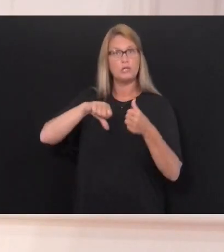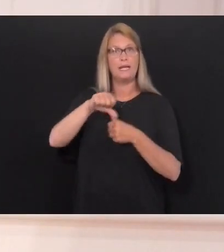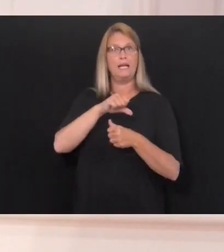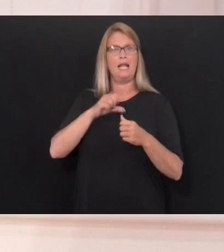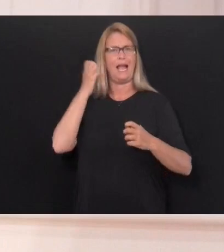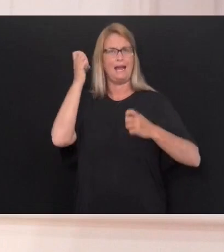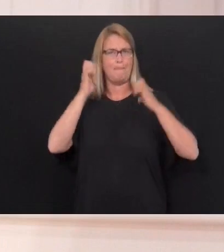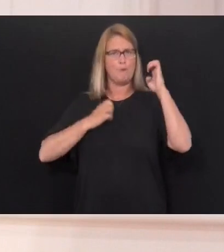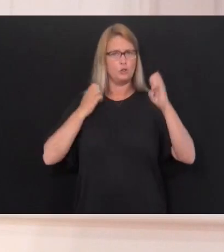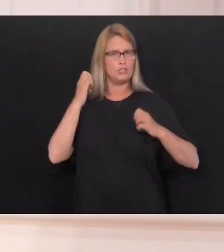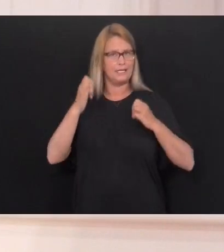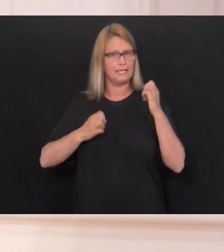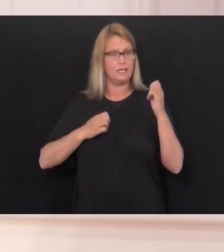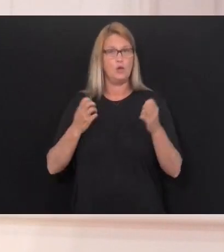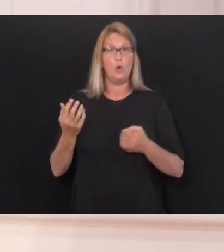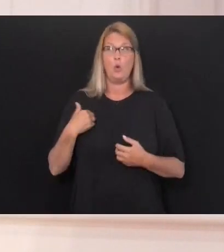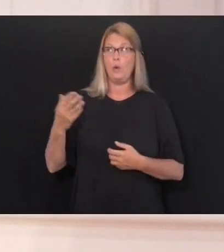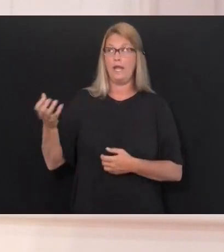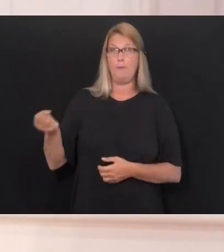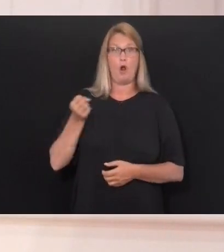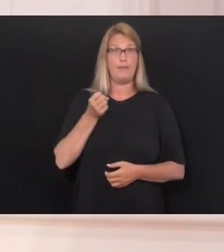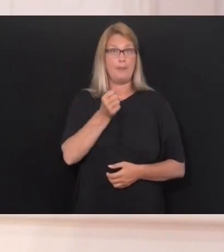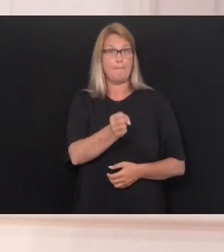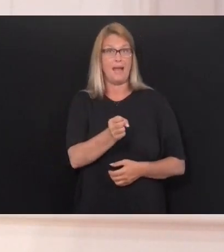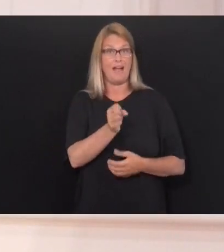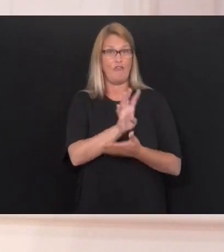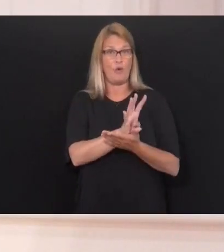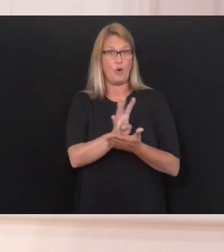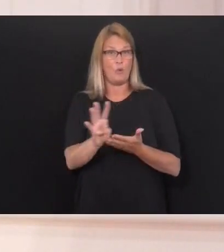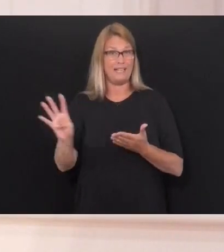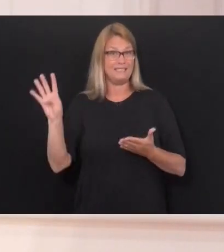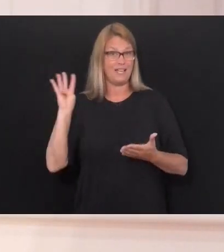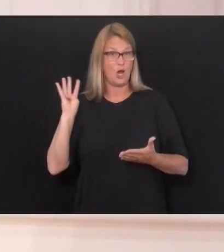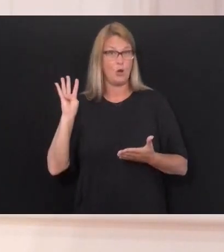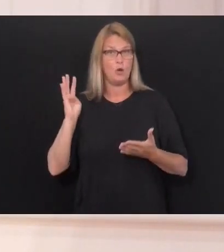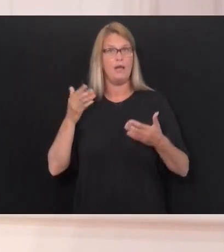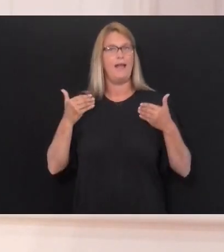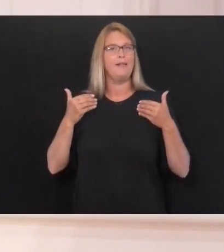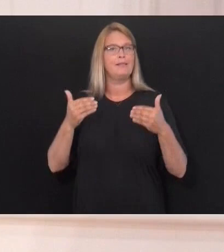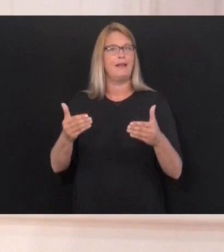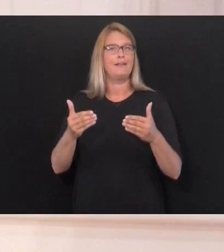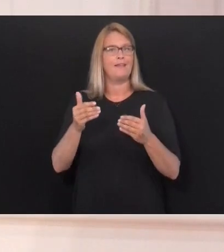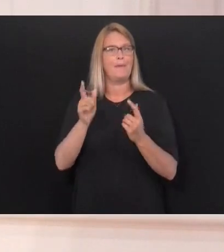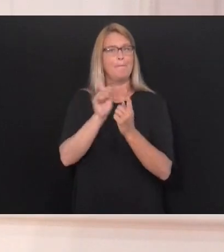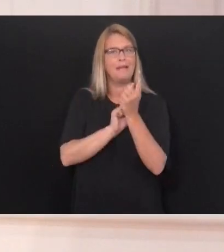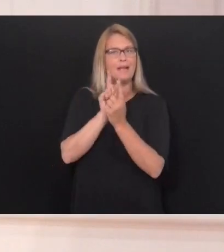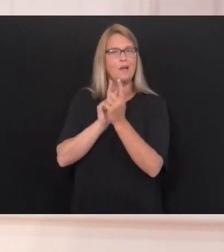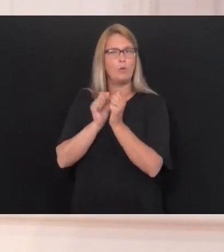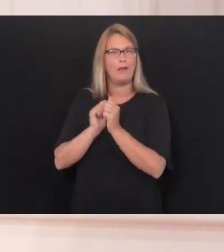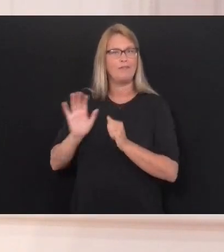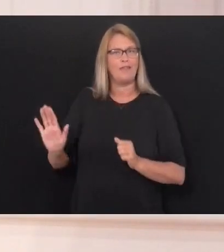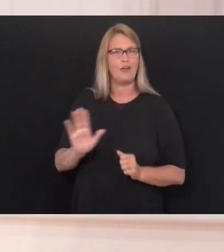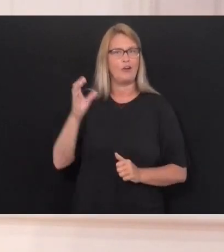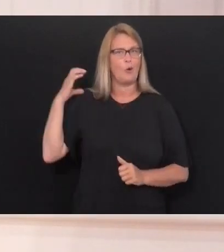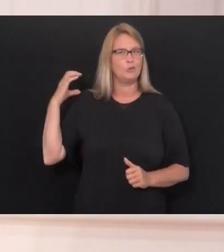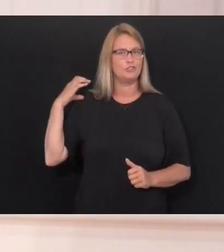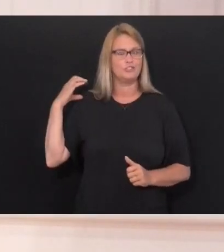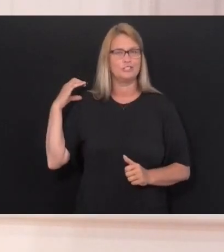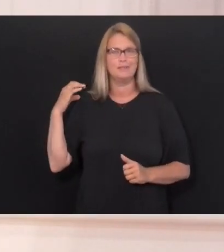much. And at the end of the day, they teach us so many life lessons. And just to tell it like it